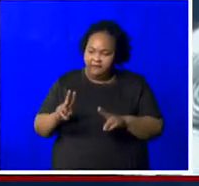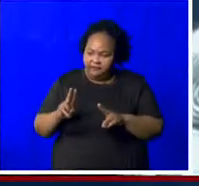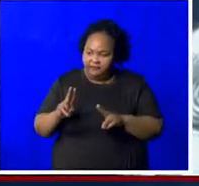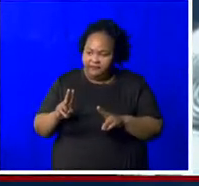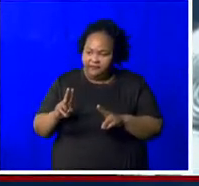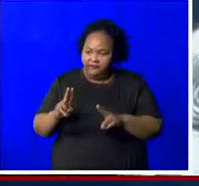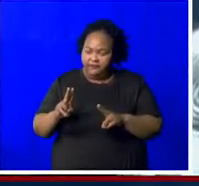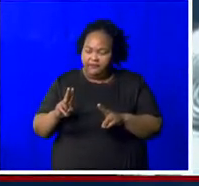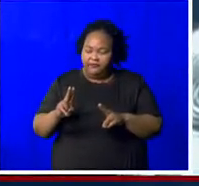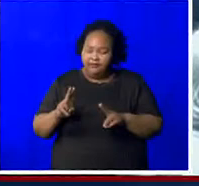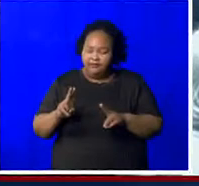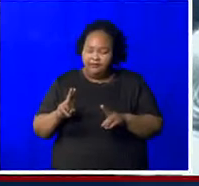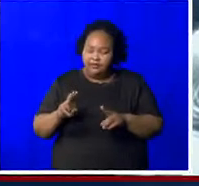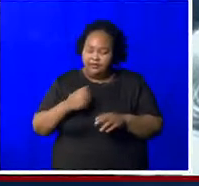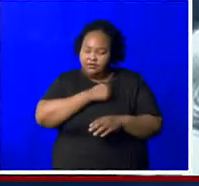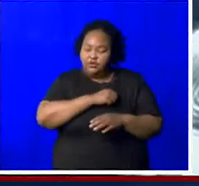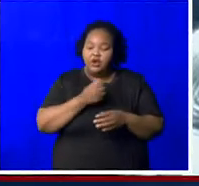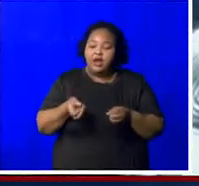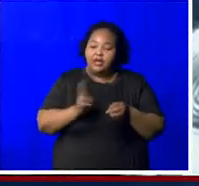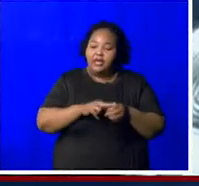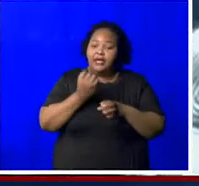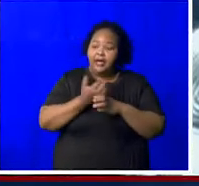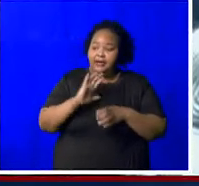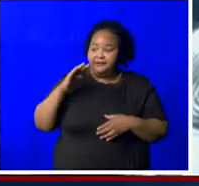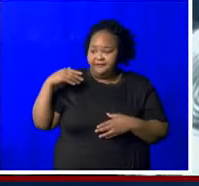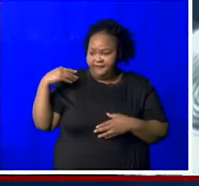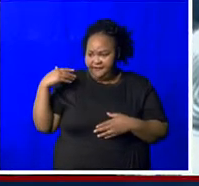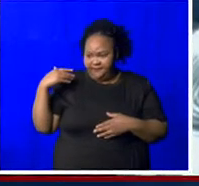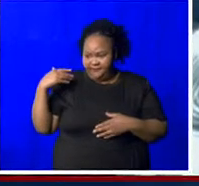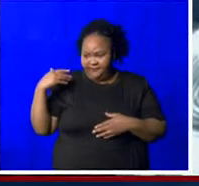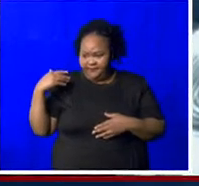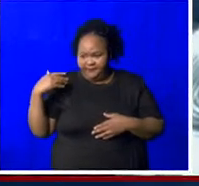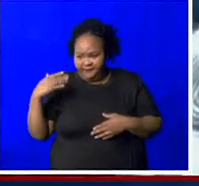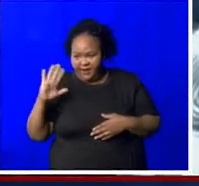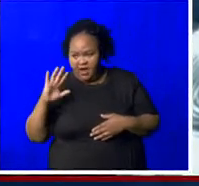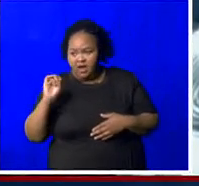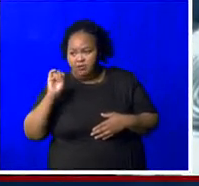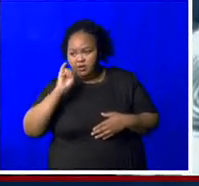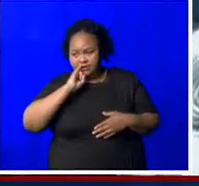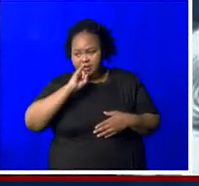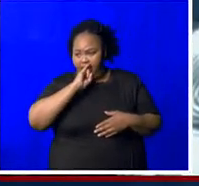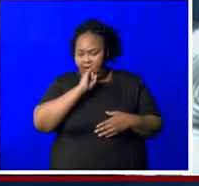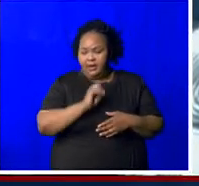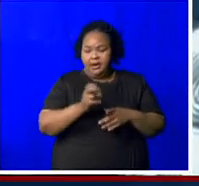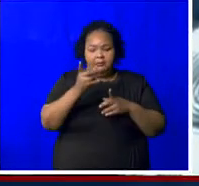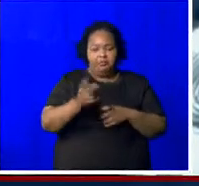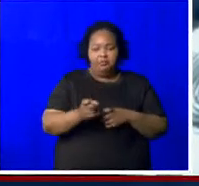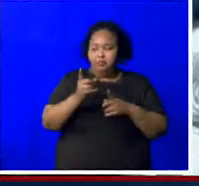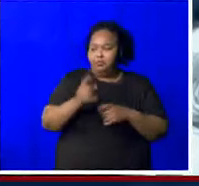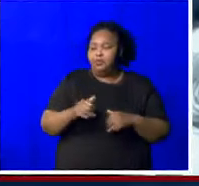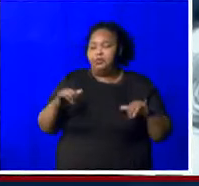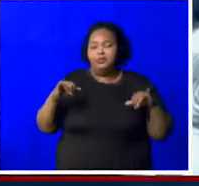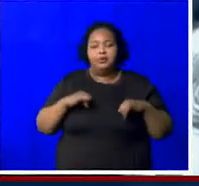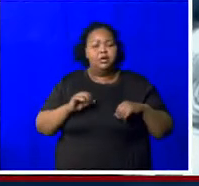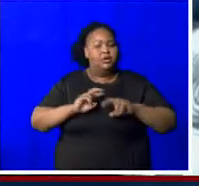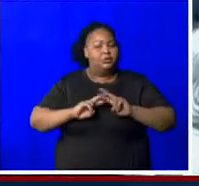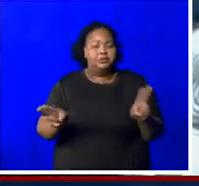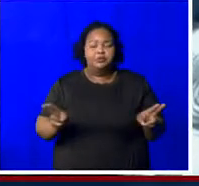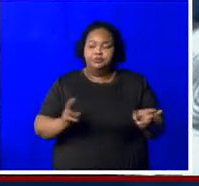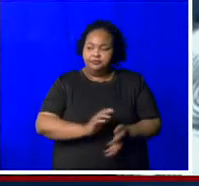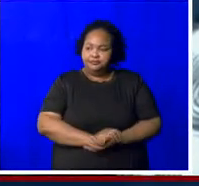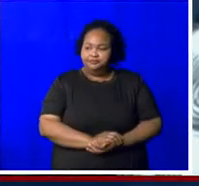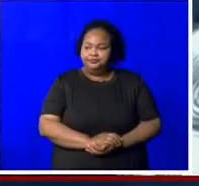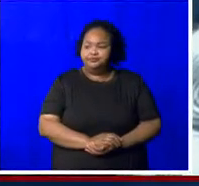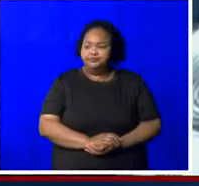from the brink. It's vital to avoid any action that could lead to major military confrontations on multiple